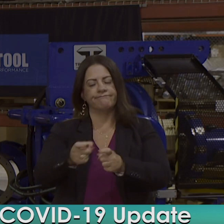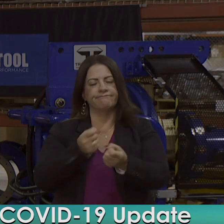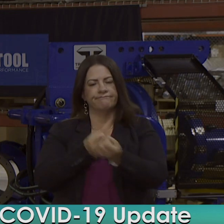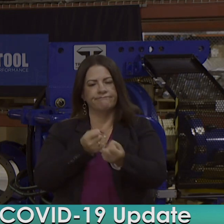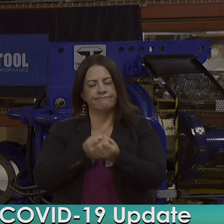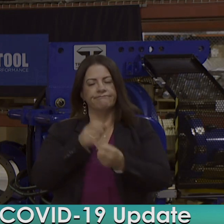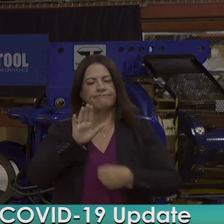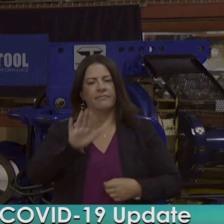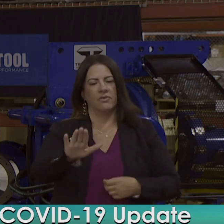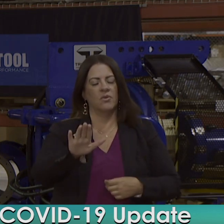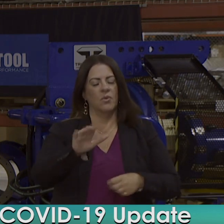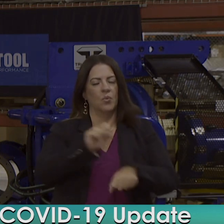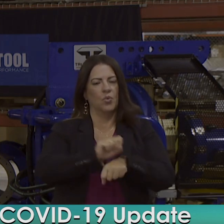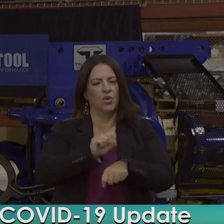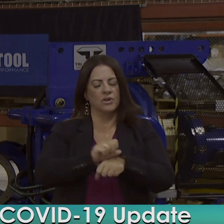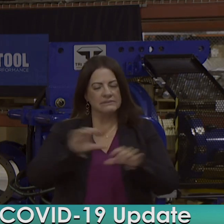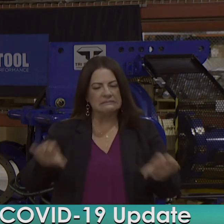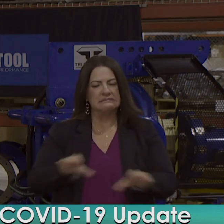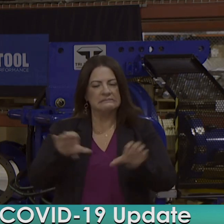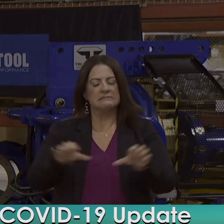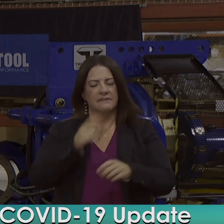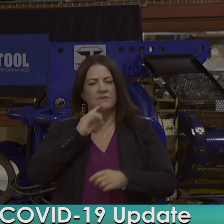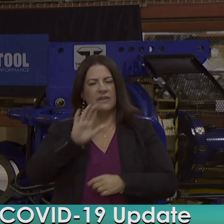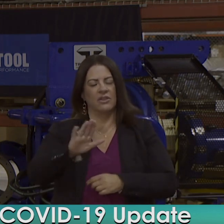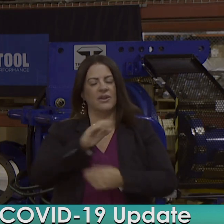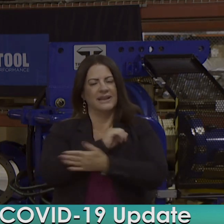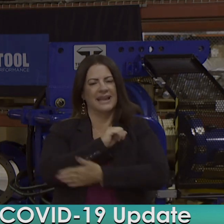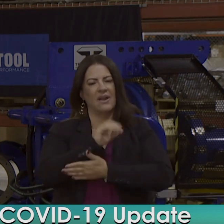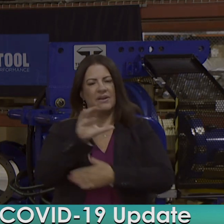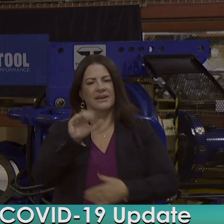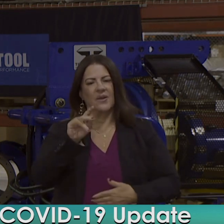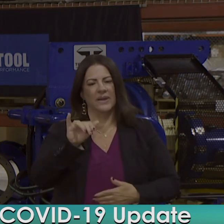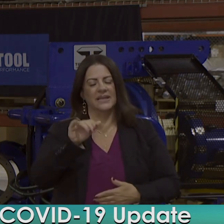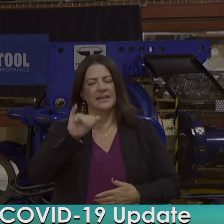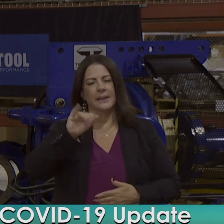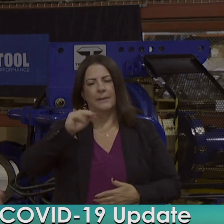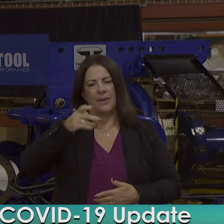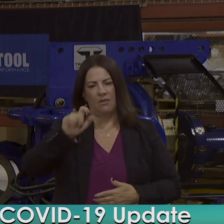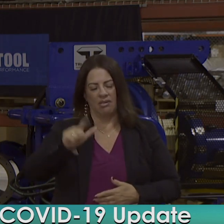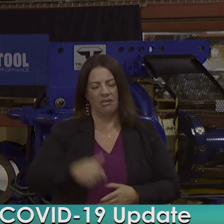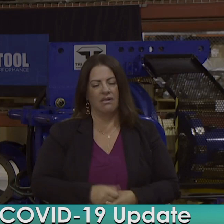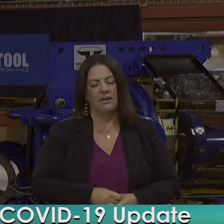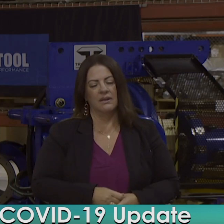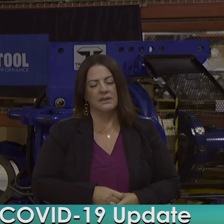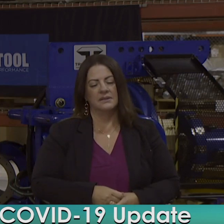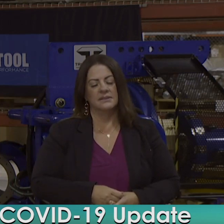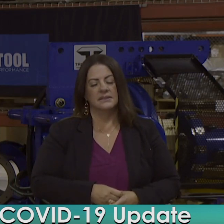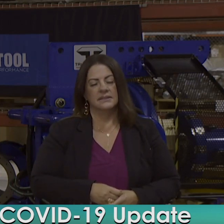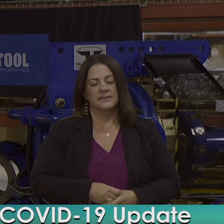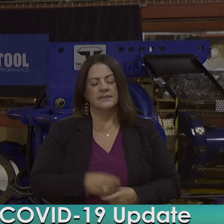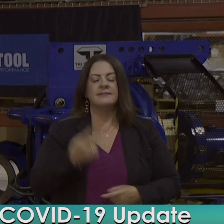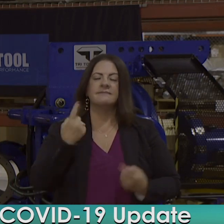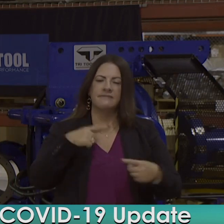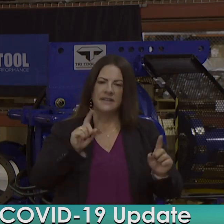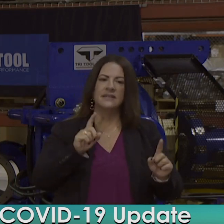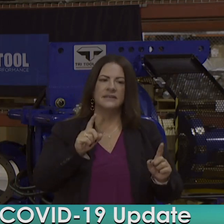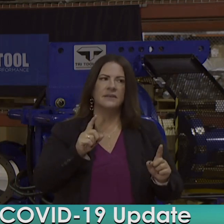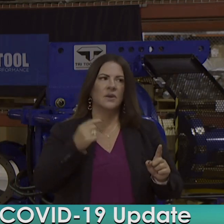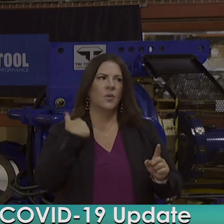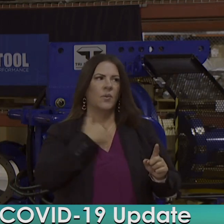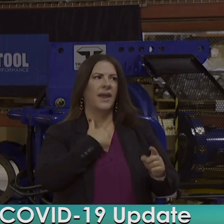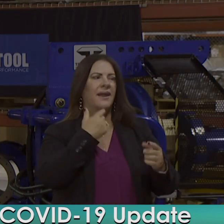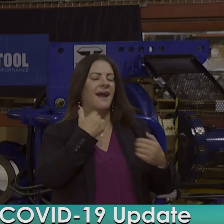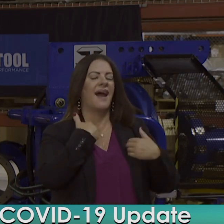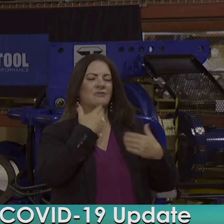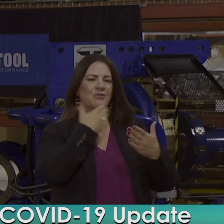support their efforts as well. As I recognize, good enough never is, and we are finally in a position with these large